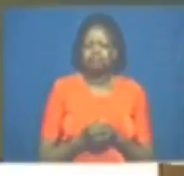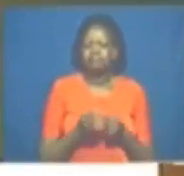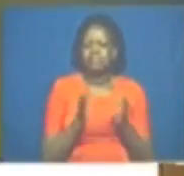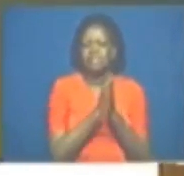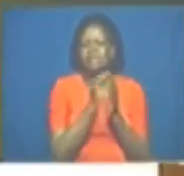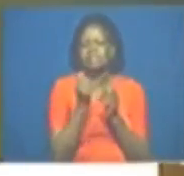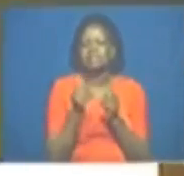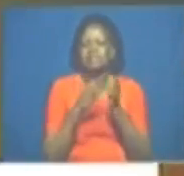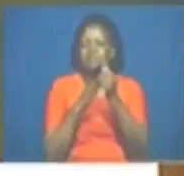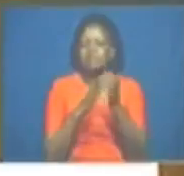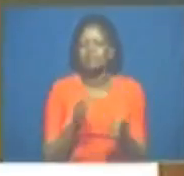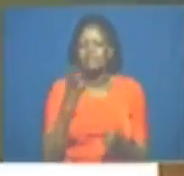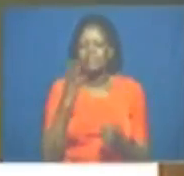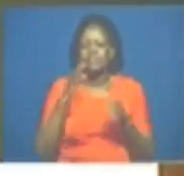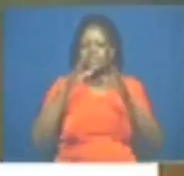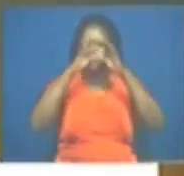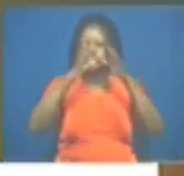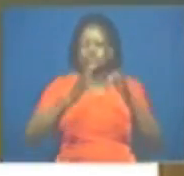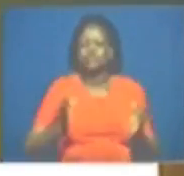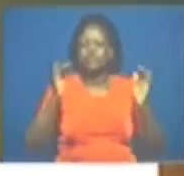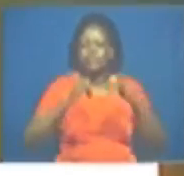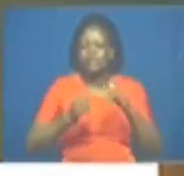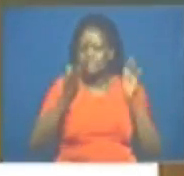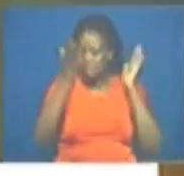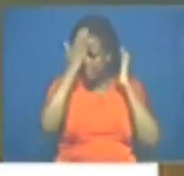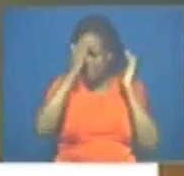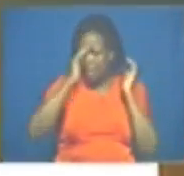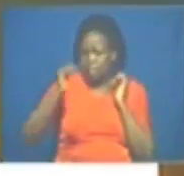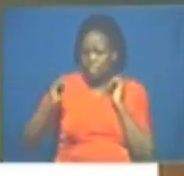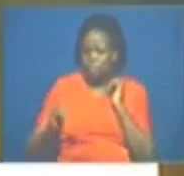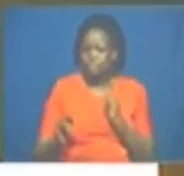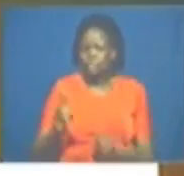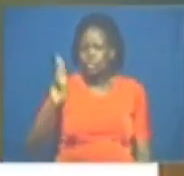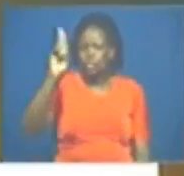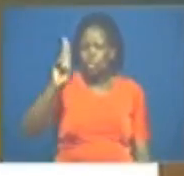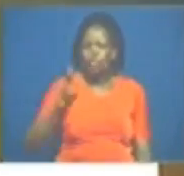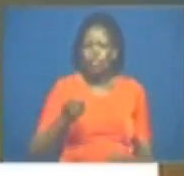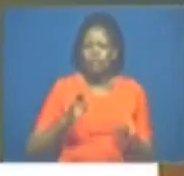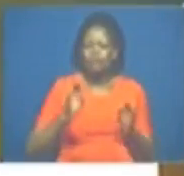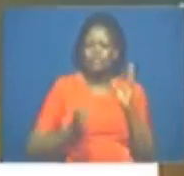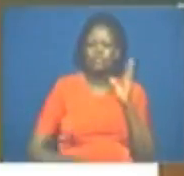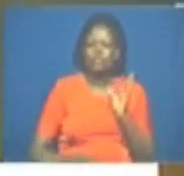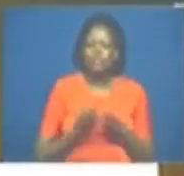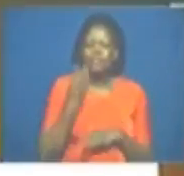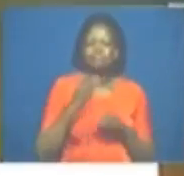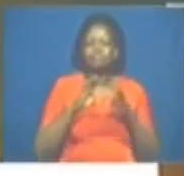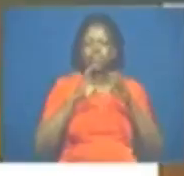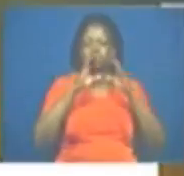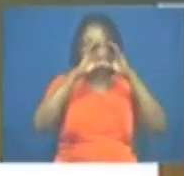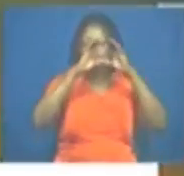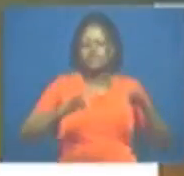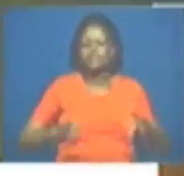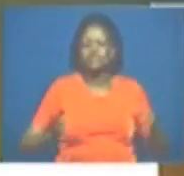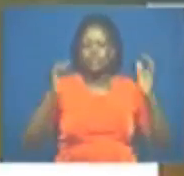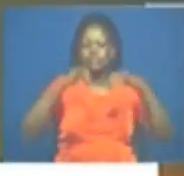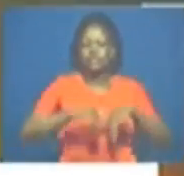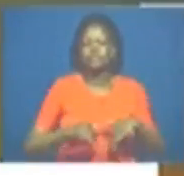devolution conference in Kakamega County. President Uhuru Kenyatta will officially open the devolution conference on